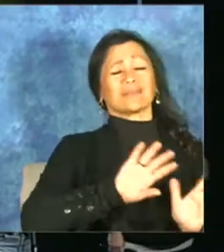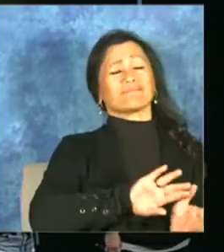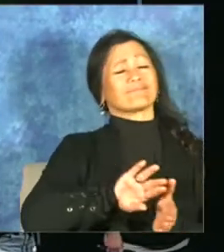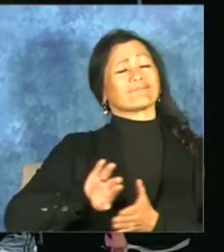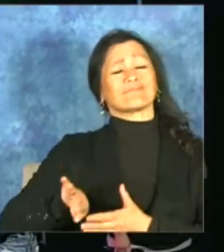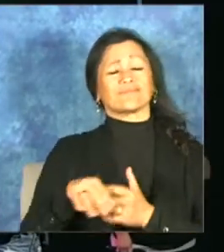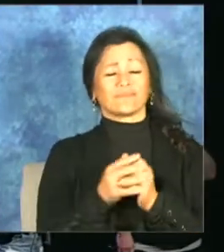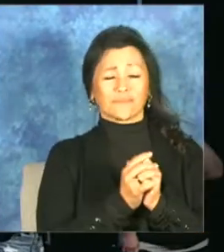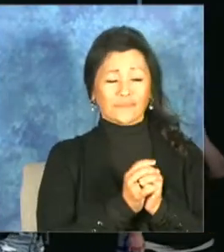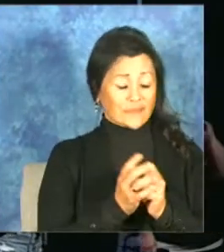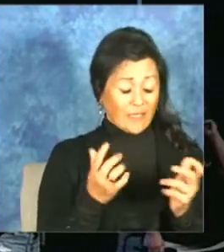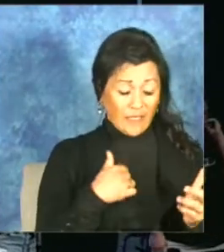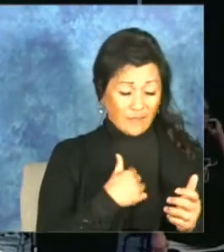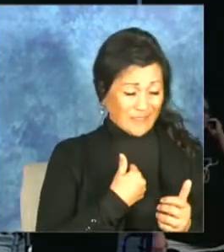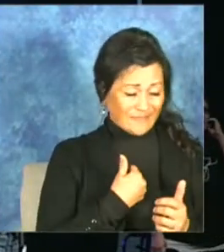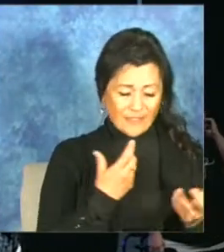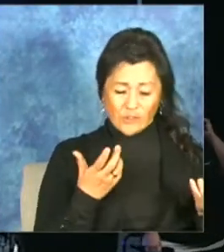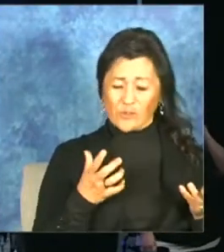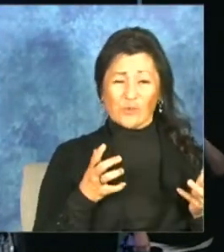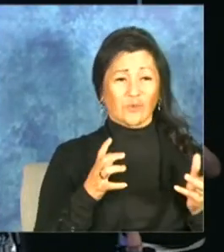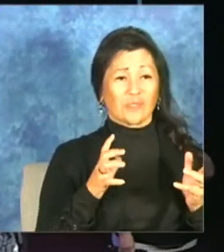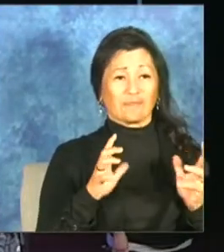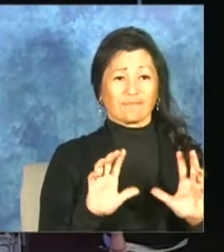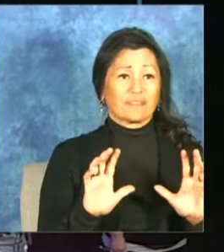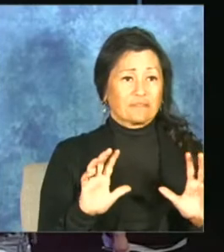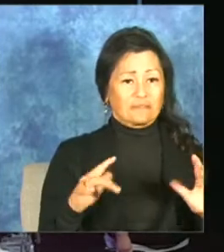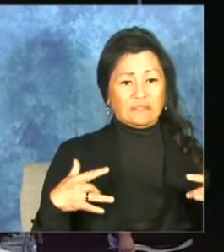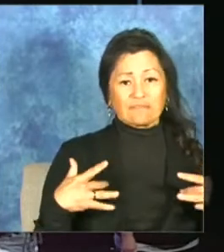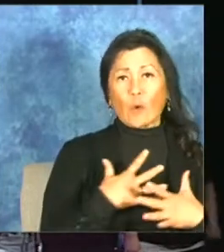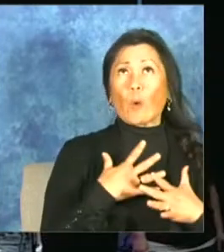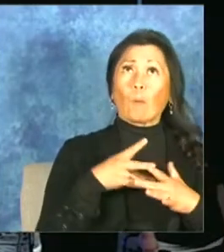be afraid. I don't want to